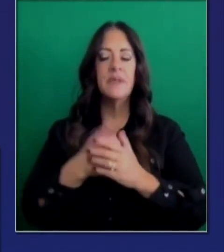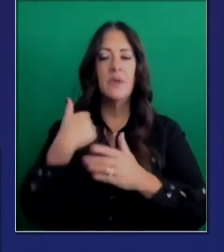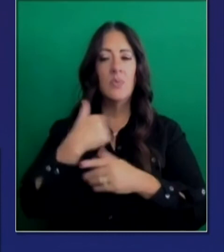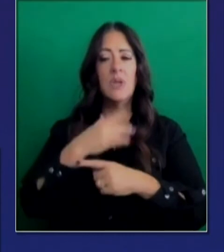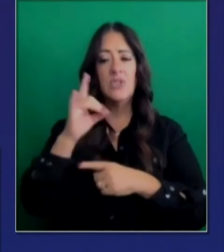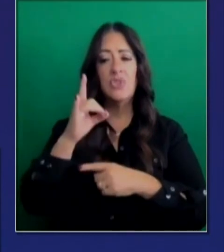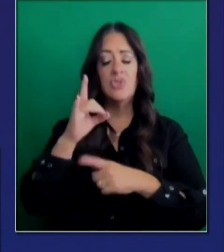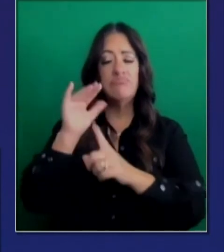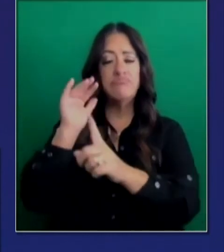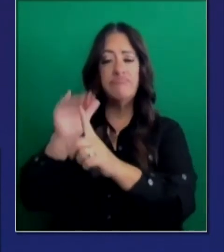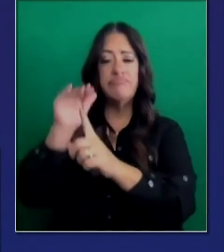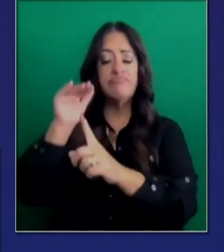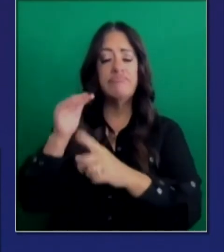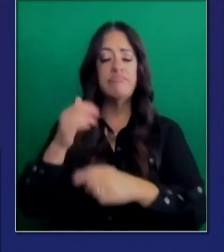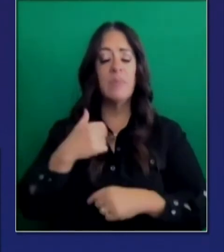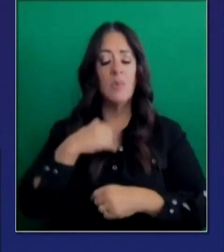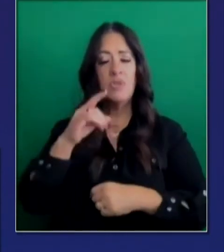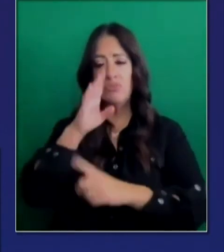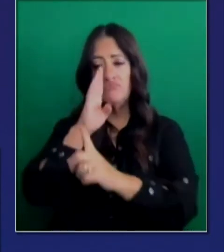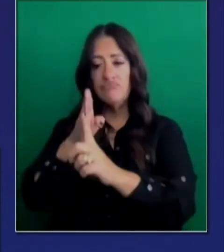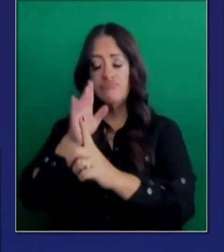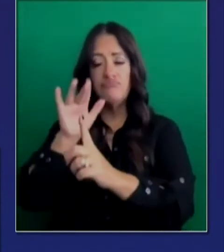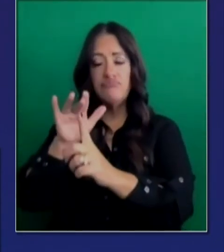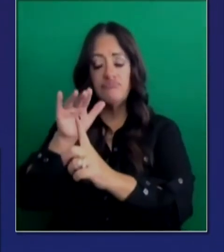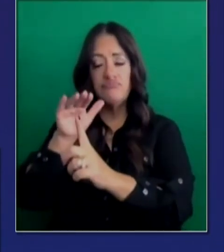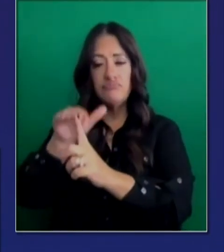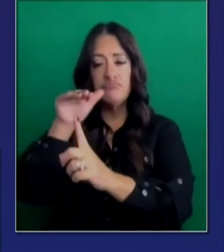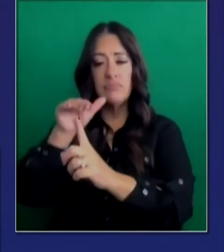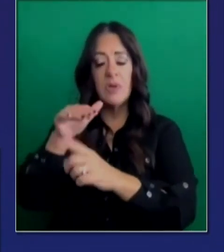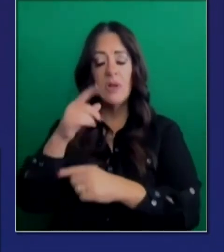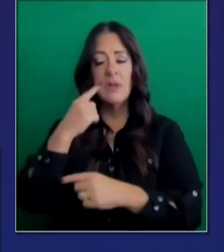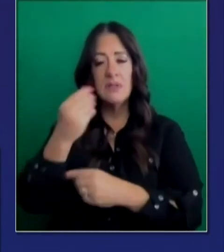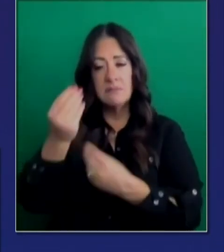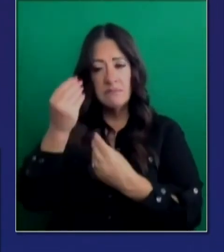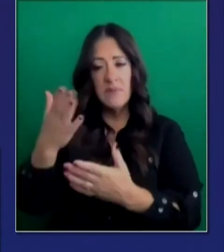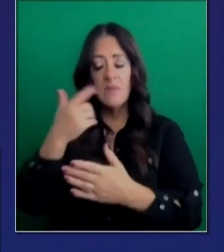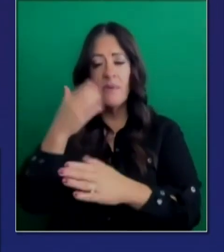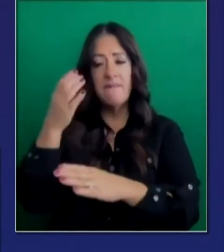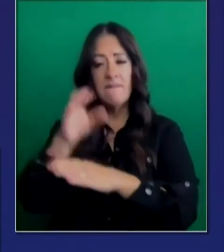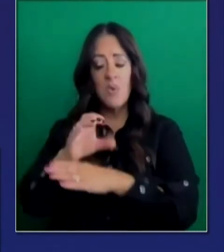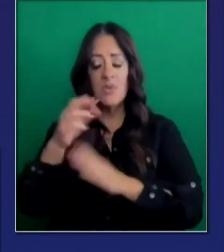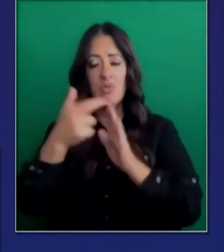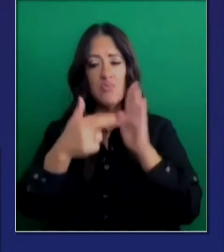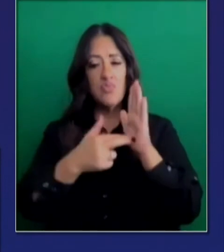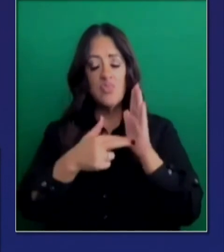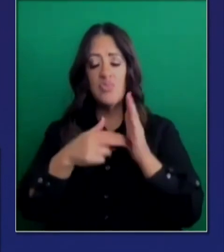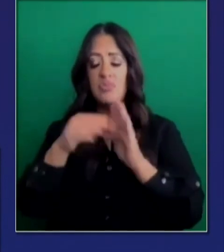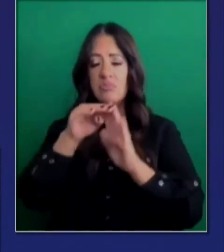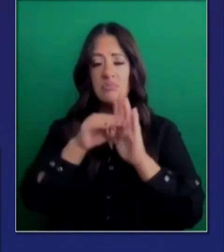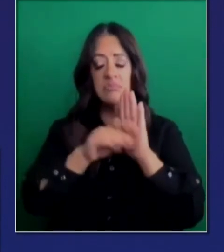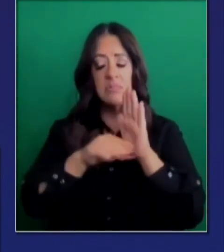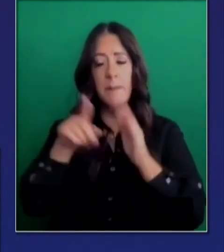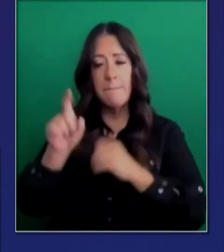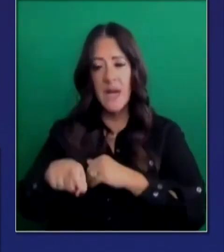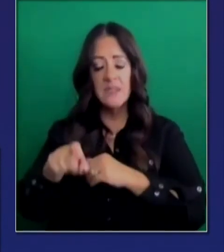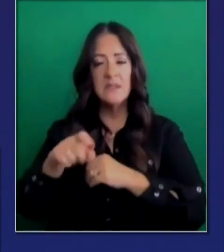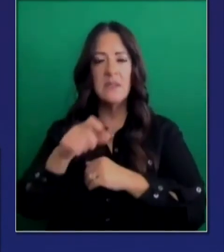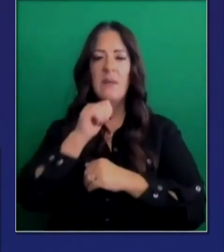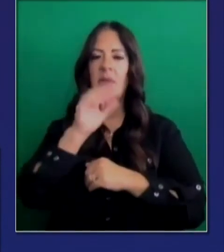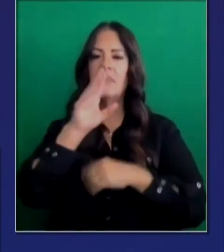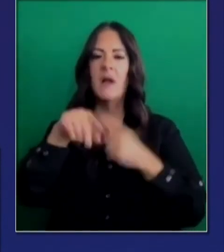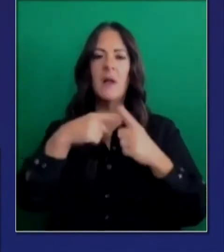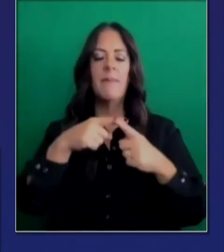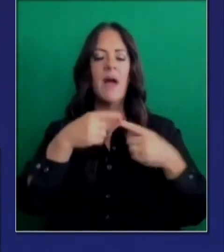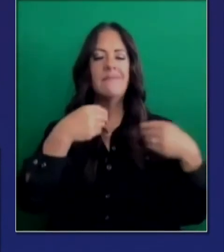direct contacts, and we are enforcing those rules and regulations, not just in terms of retail operations, sort